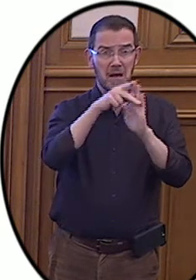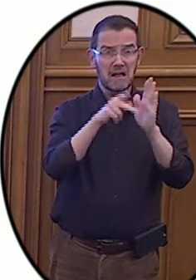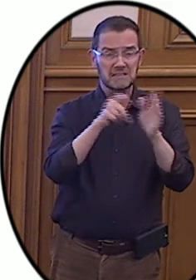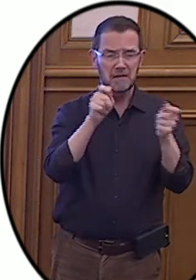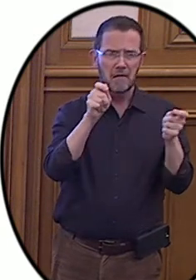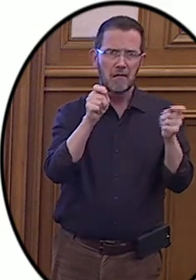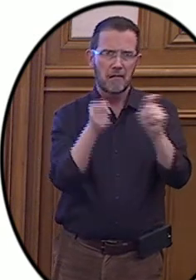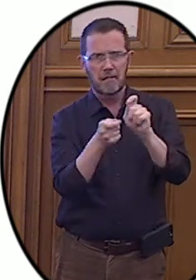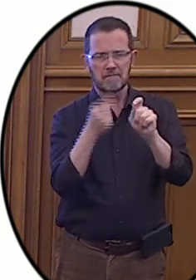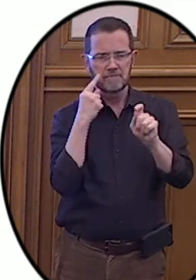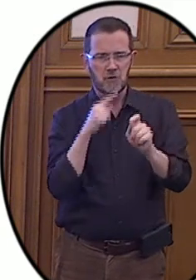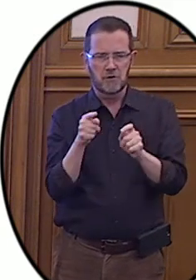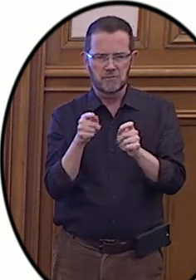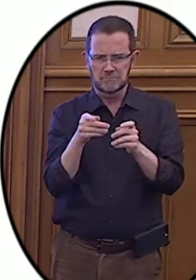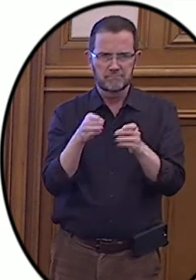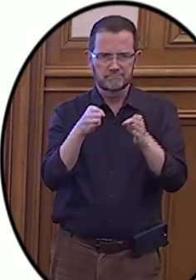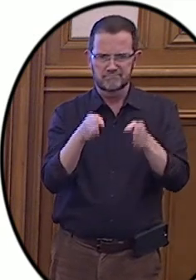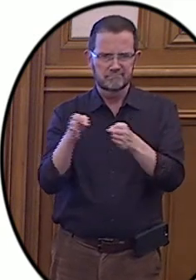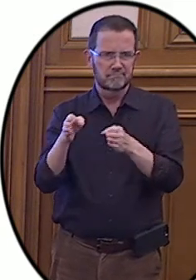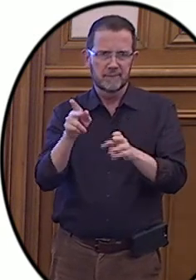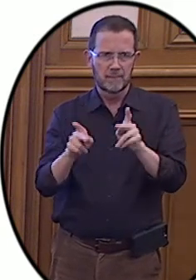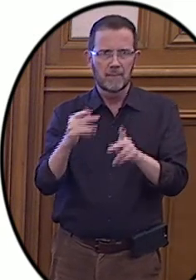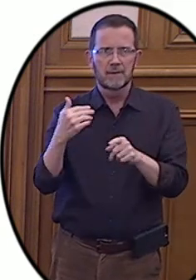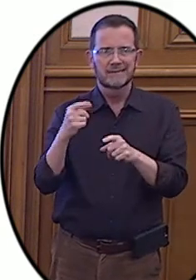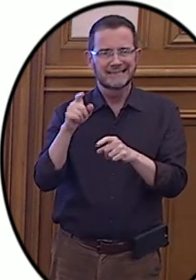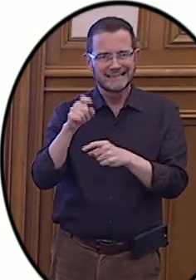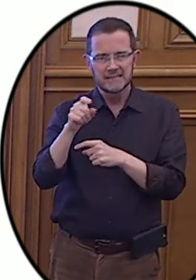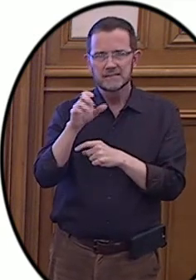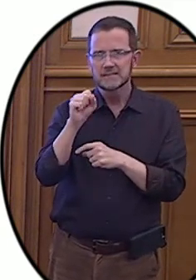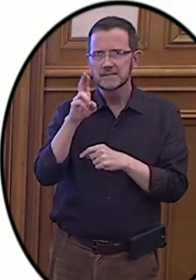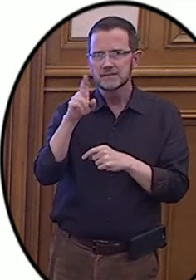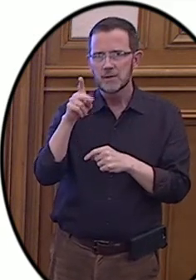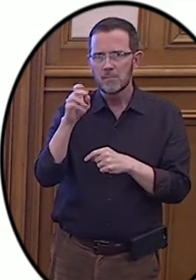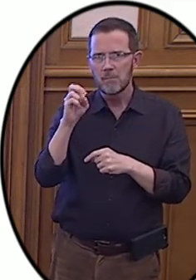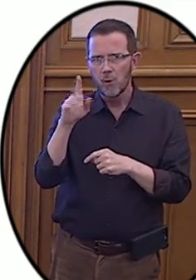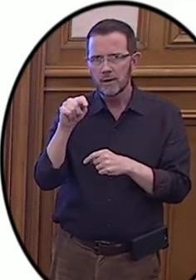to allow someone to have a support animal.